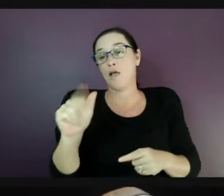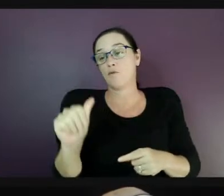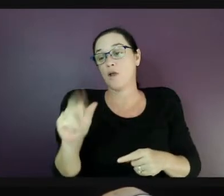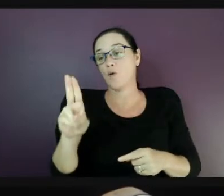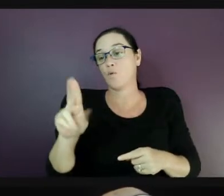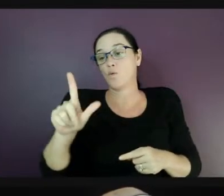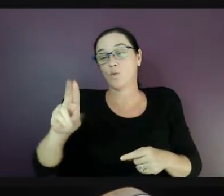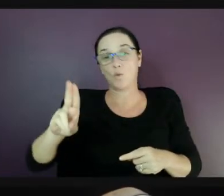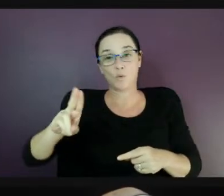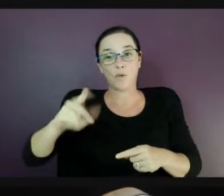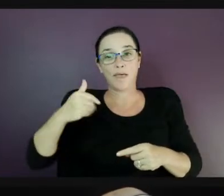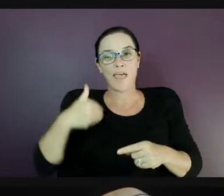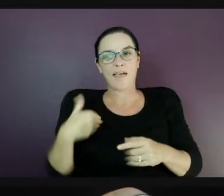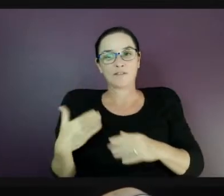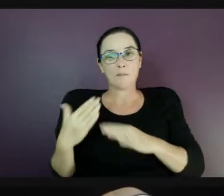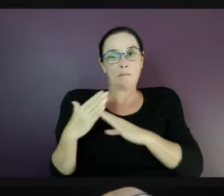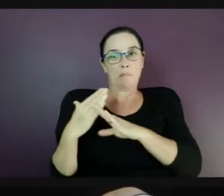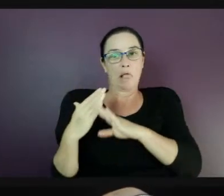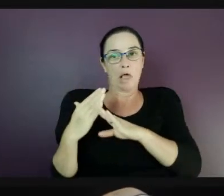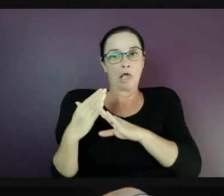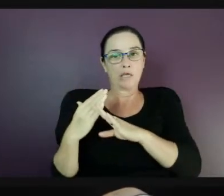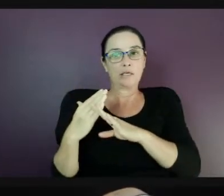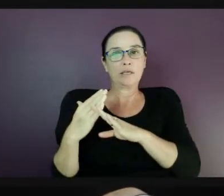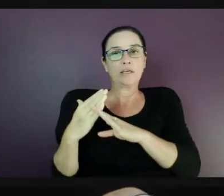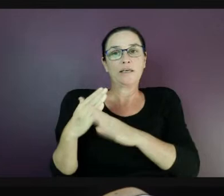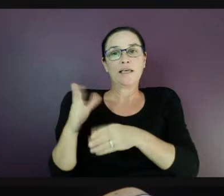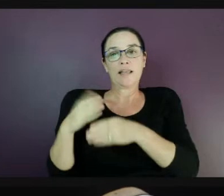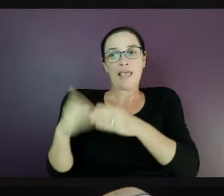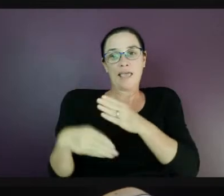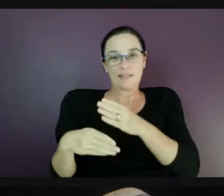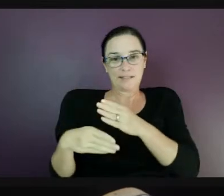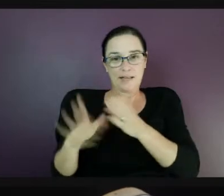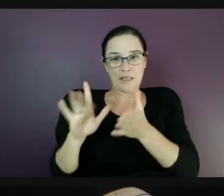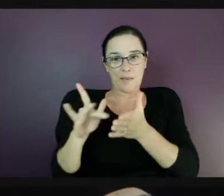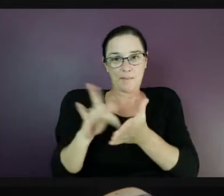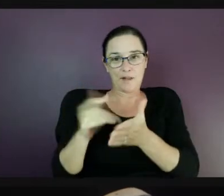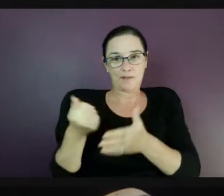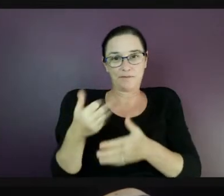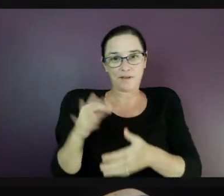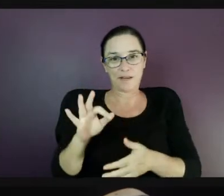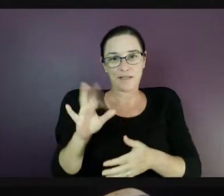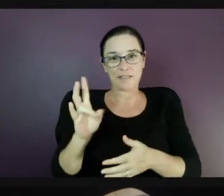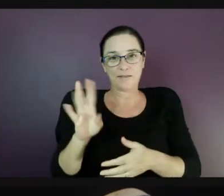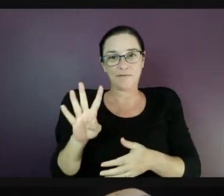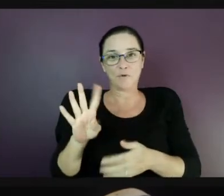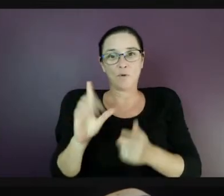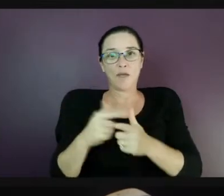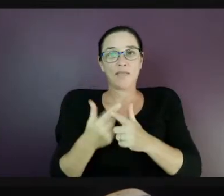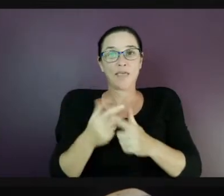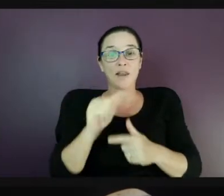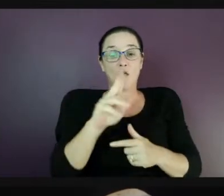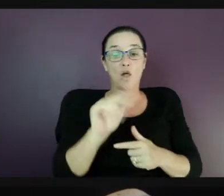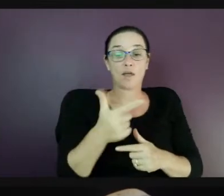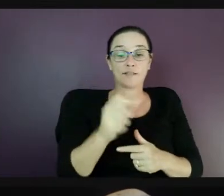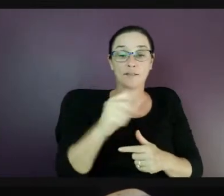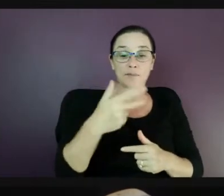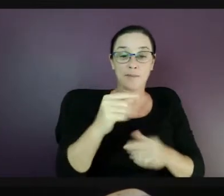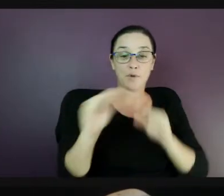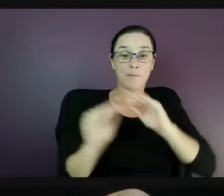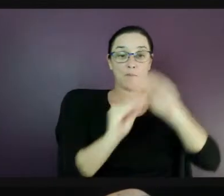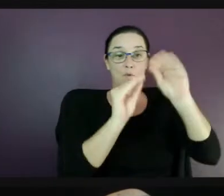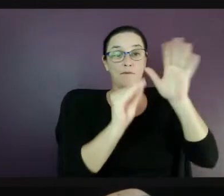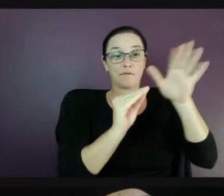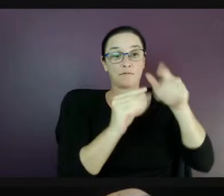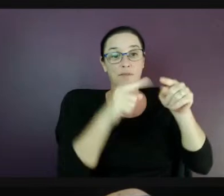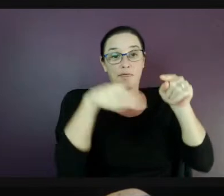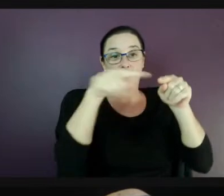occurred. That eruption ended in mid-74. There were eruptions in a summit in August and September. And December is going to be the last one